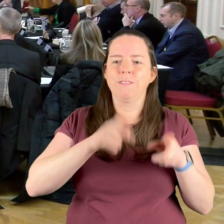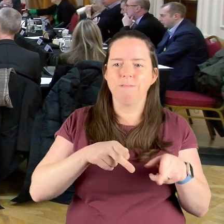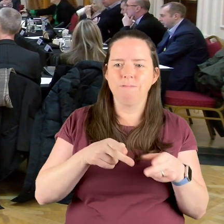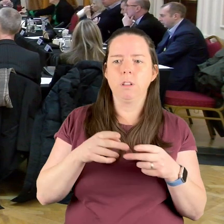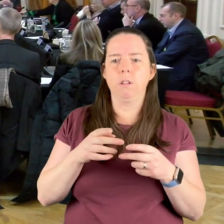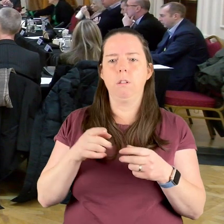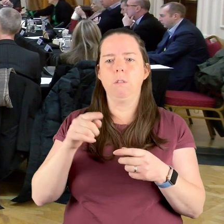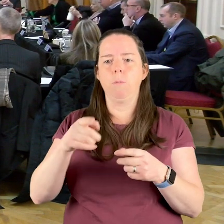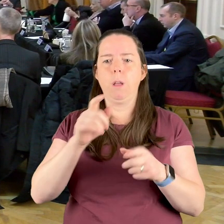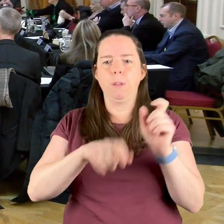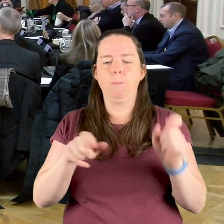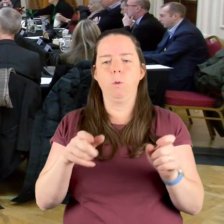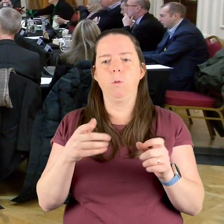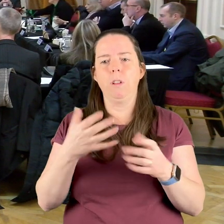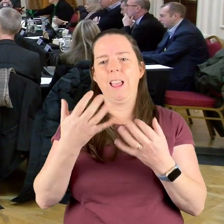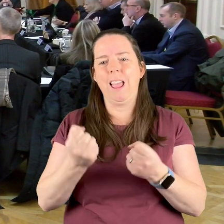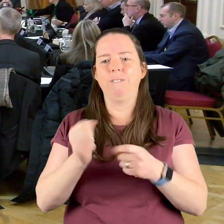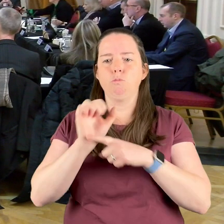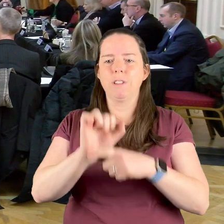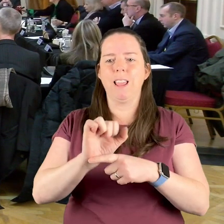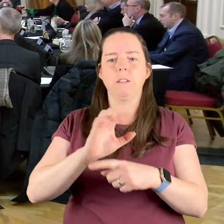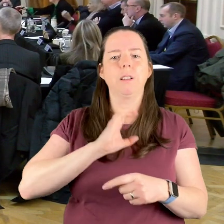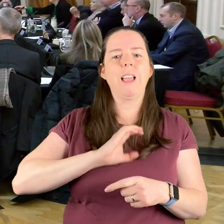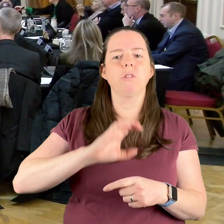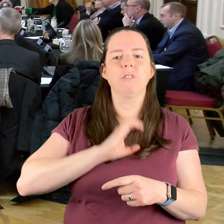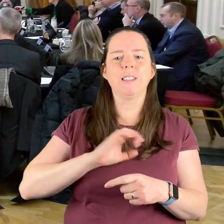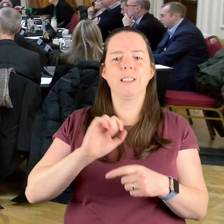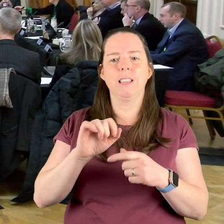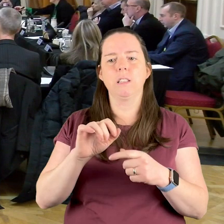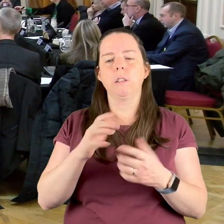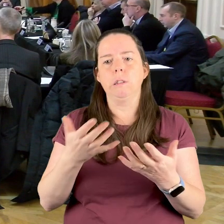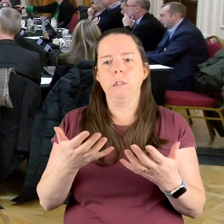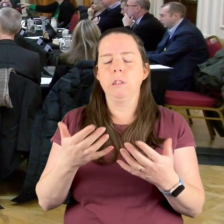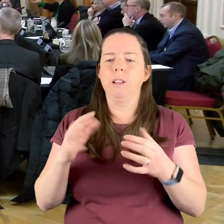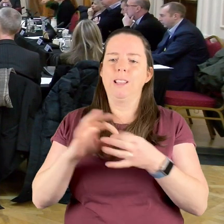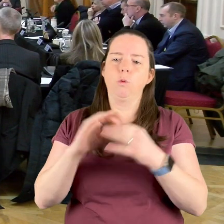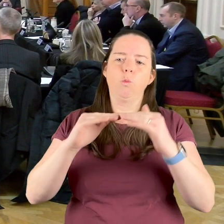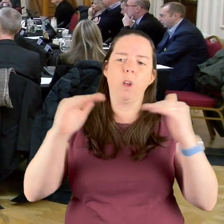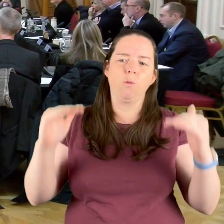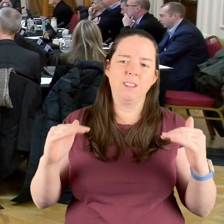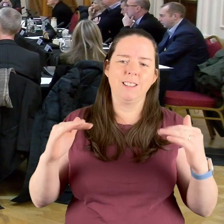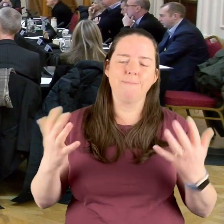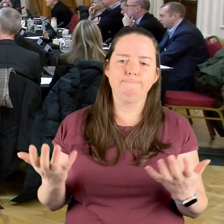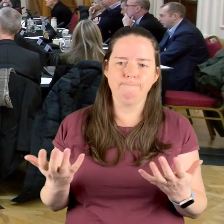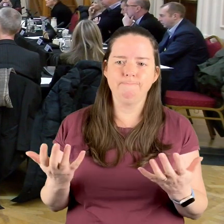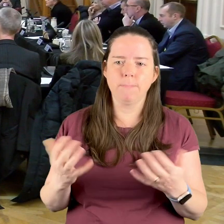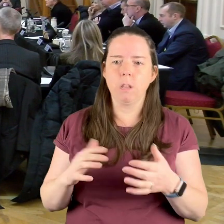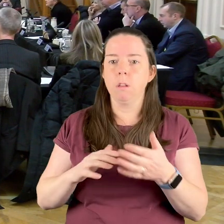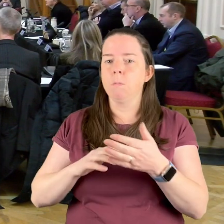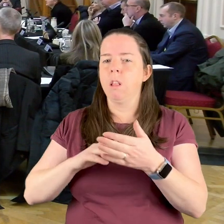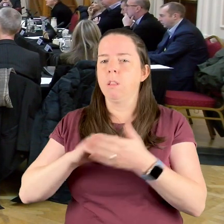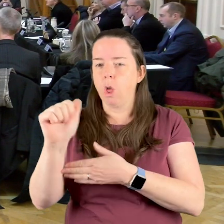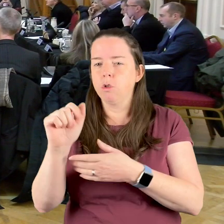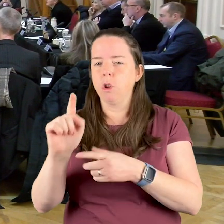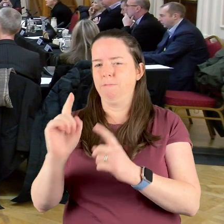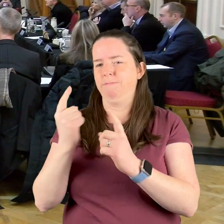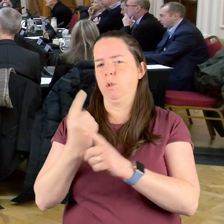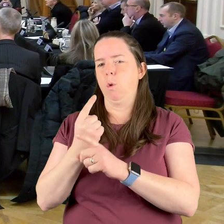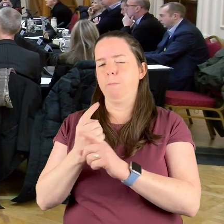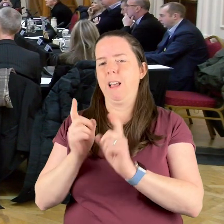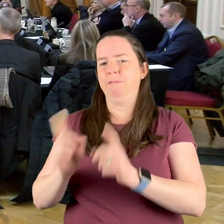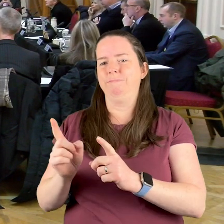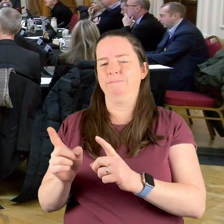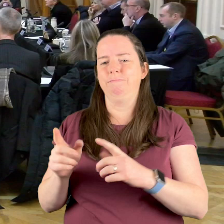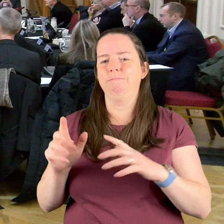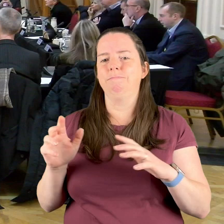and mortality faced by people that are having protective characteristics across the piece in terms of equity. But the cultural